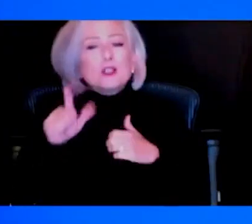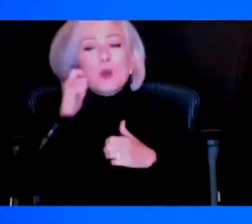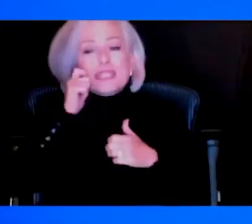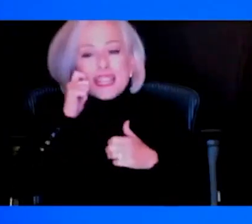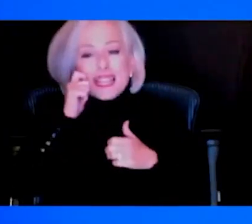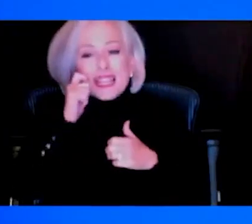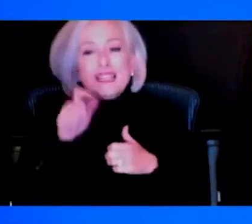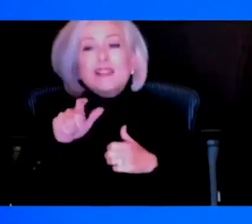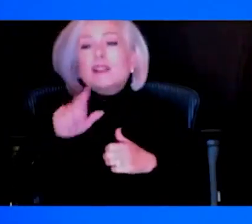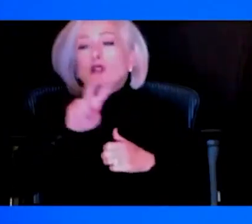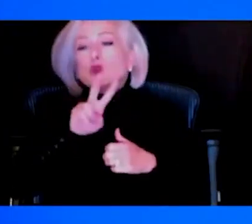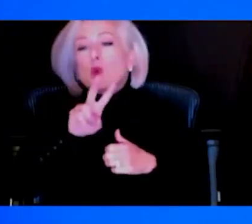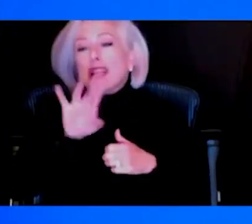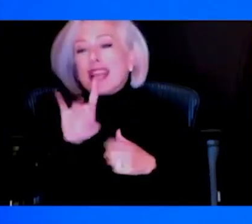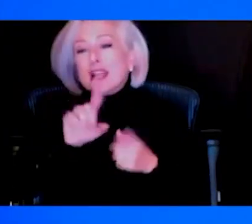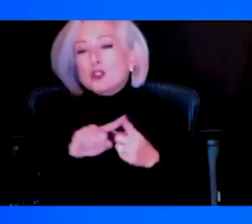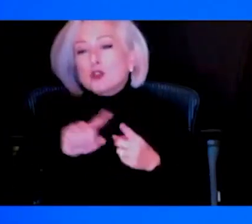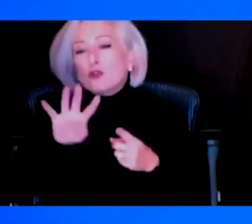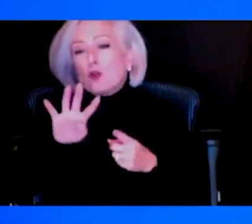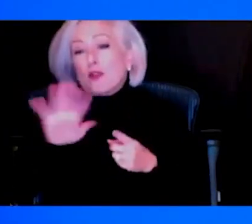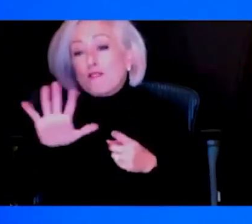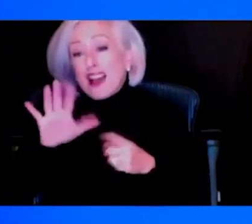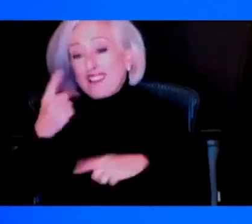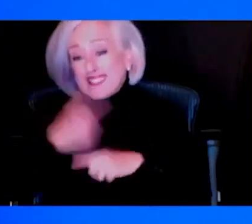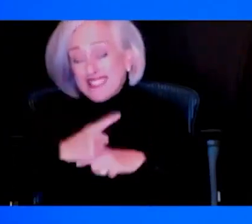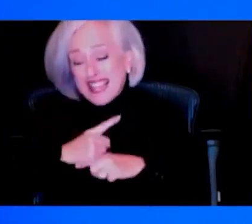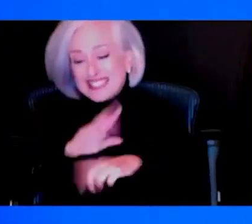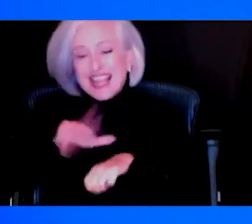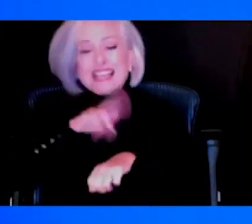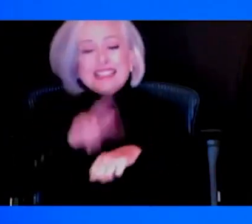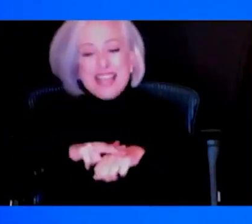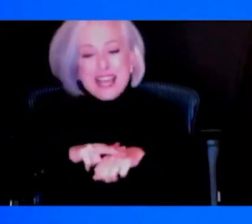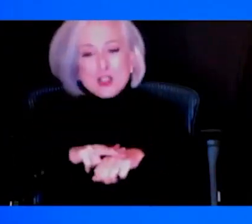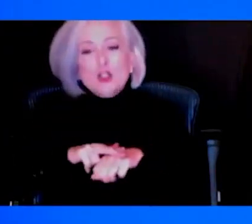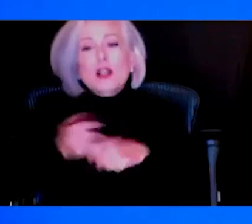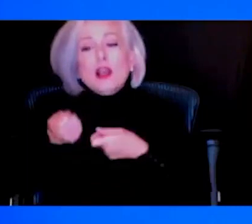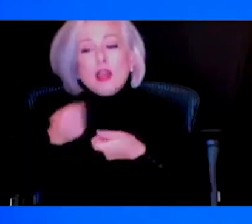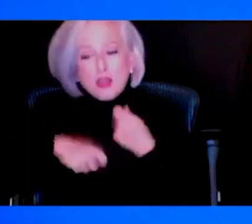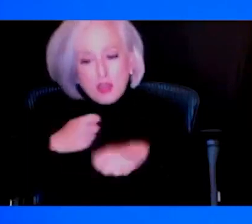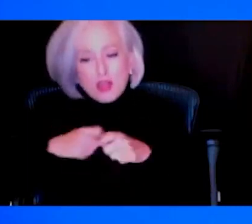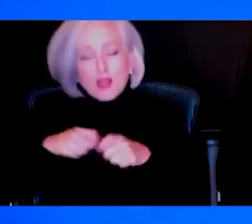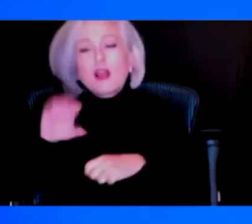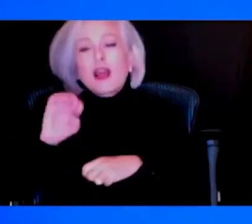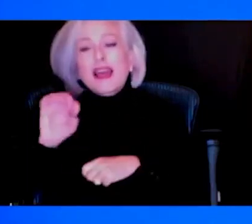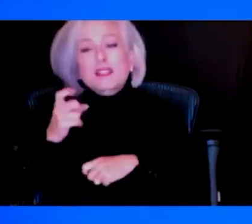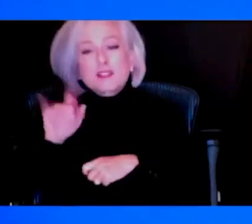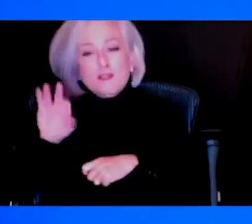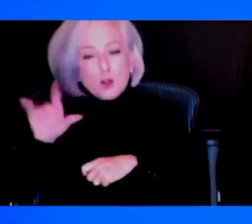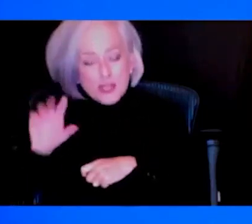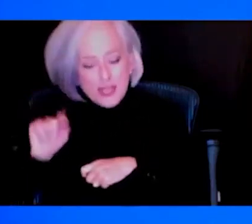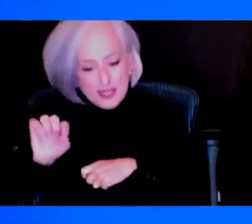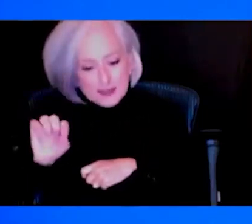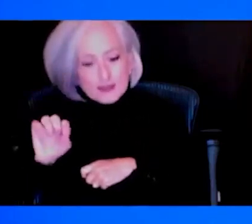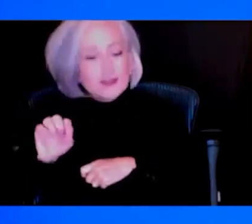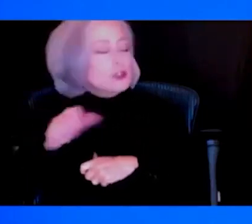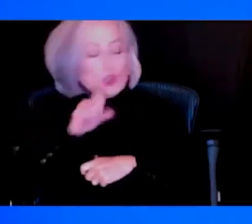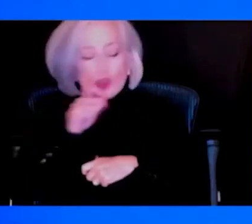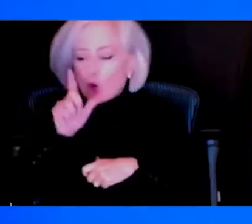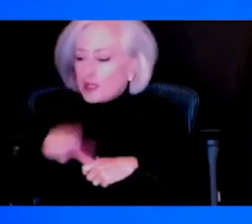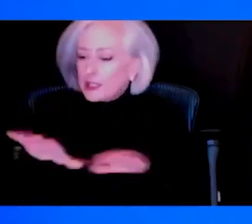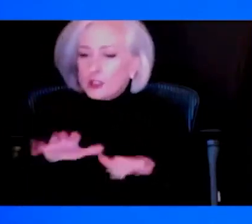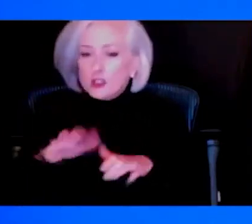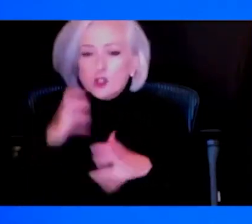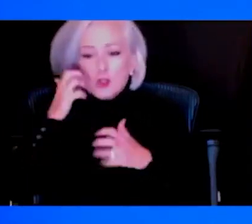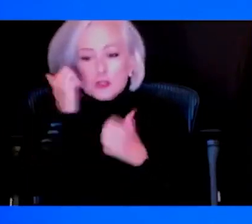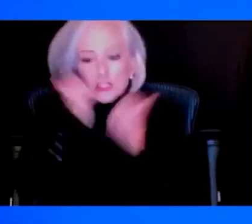days. So you don't need to over exfoliate because you're just going to weaken your skin barrier, increase risk for infection, dullness of your